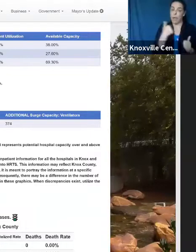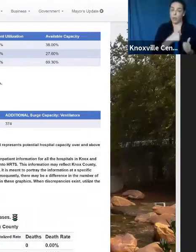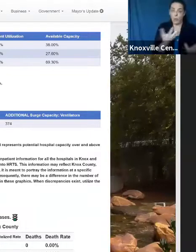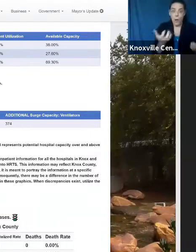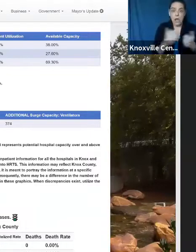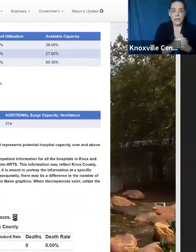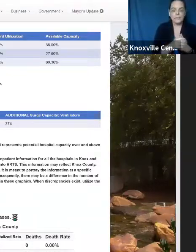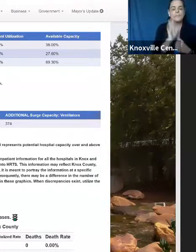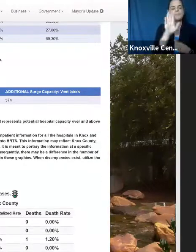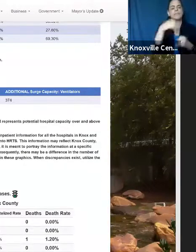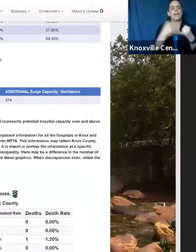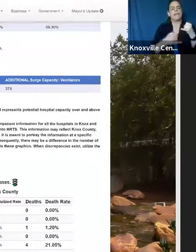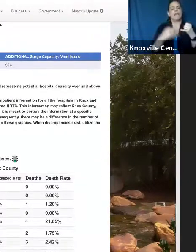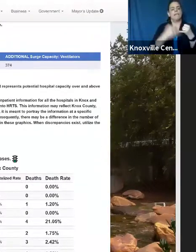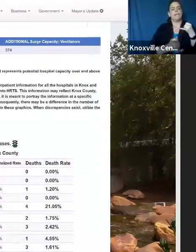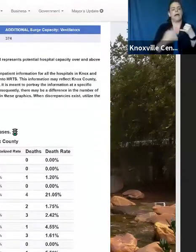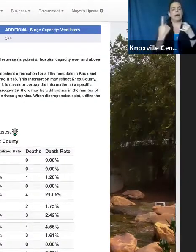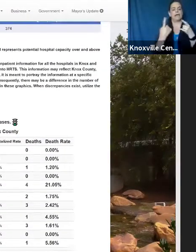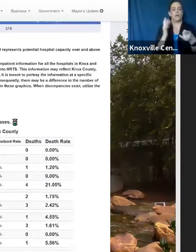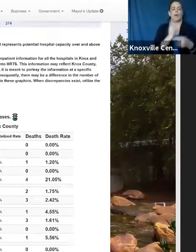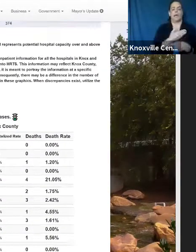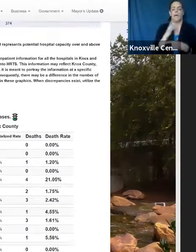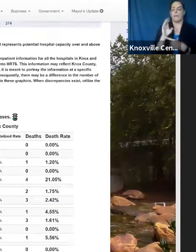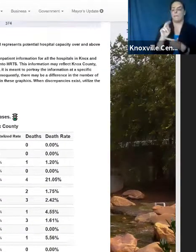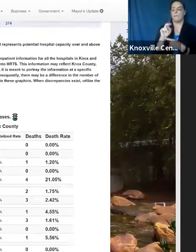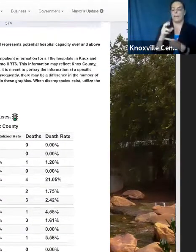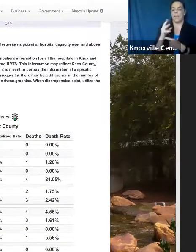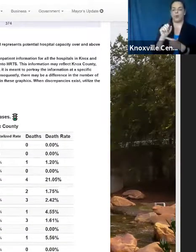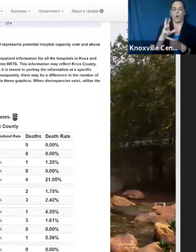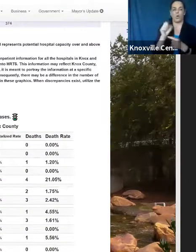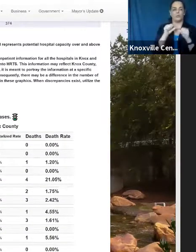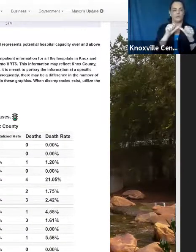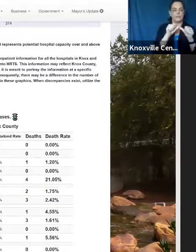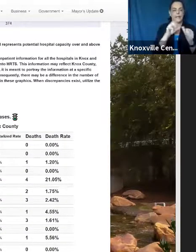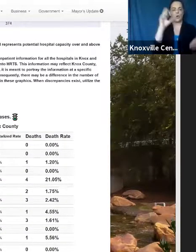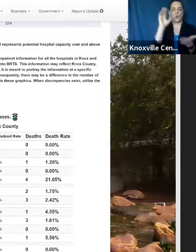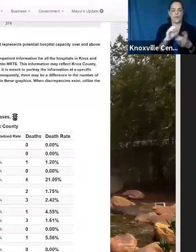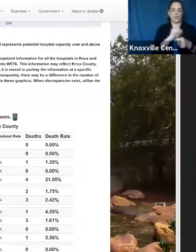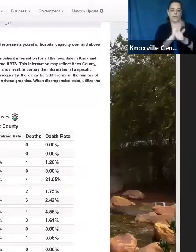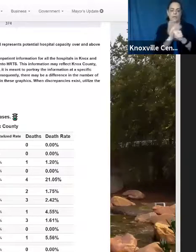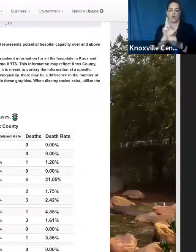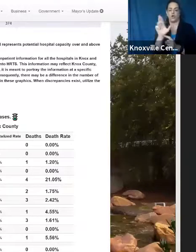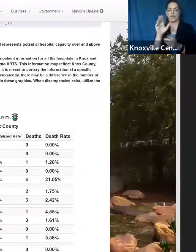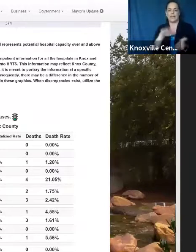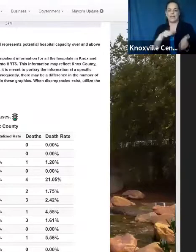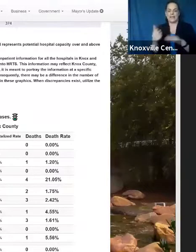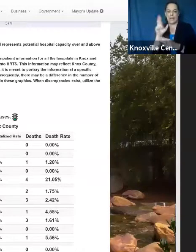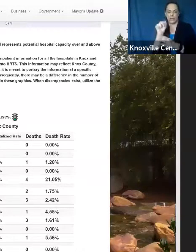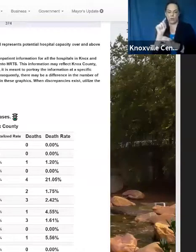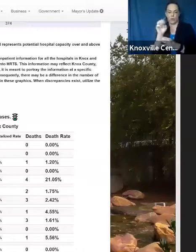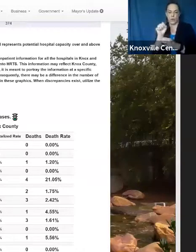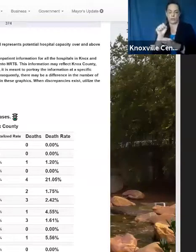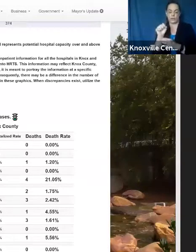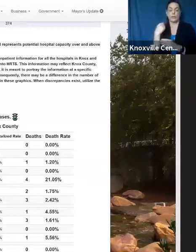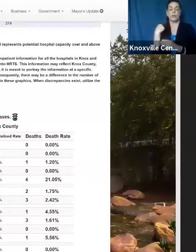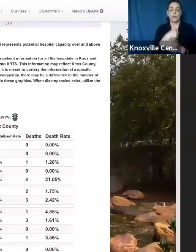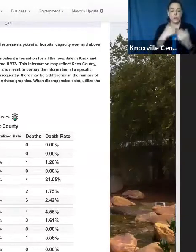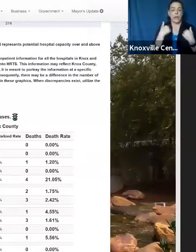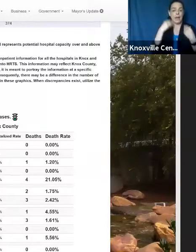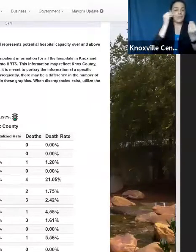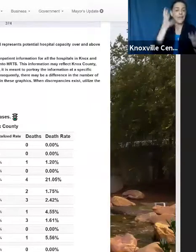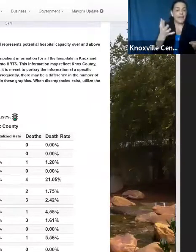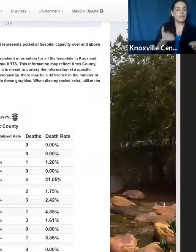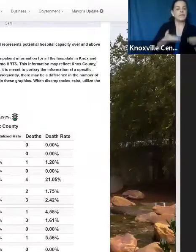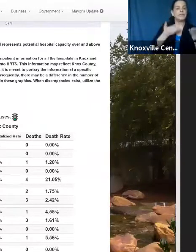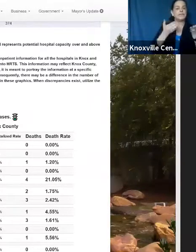The final one is one of our benchmarks with sustained or decreased COVID-related death rates. We have the data that's available on